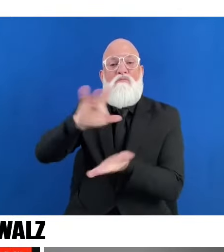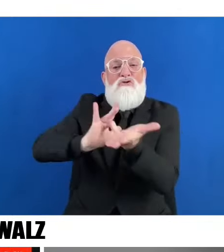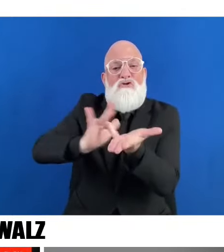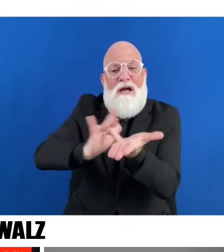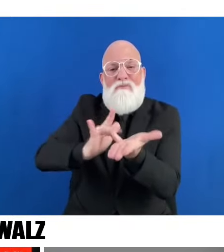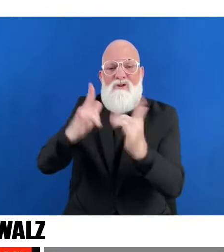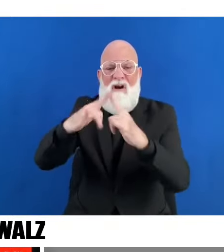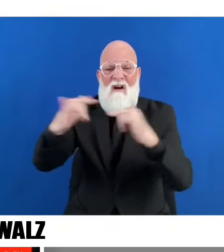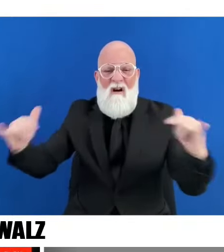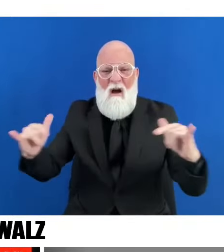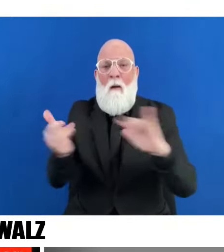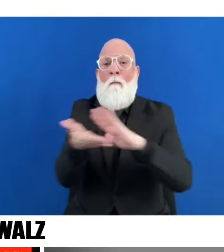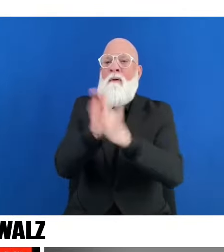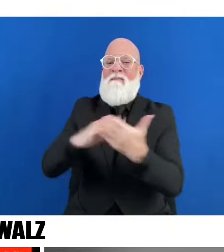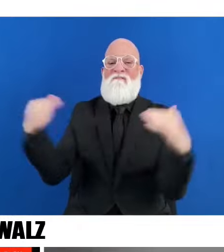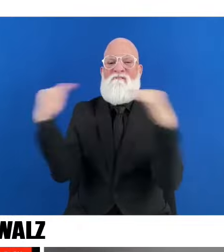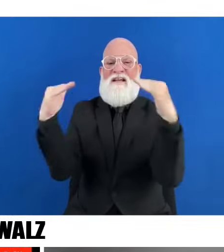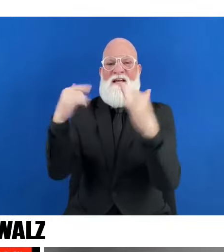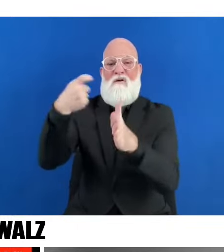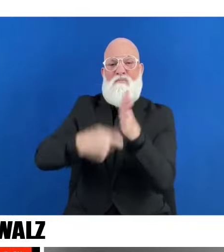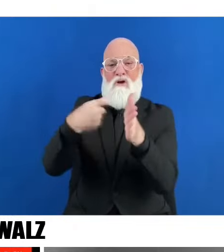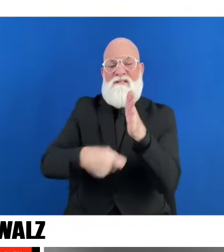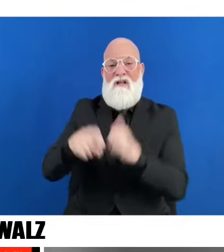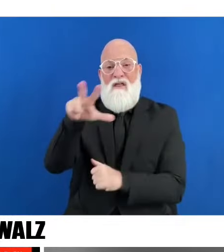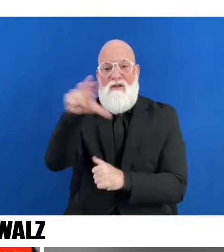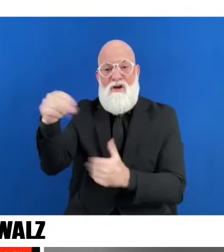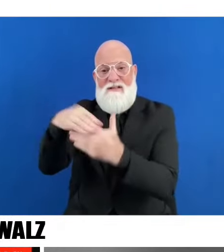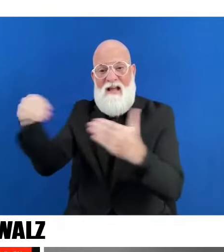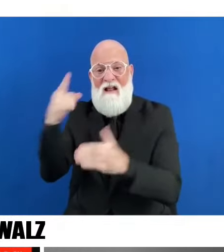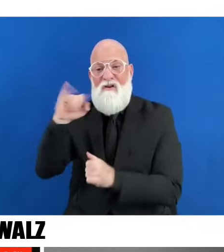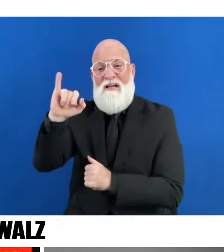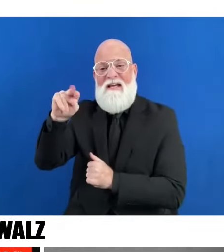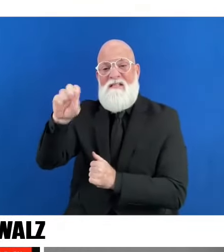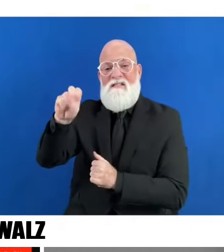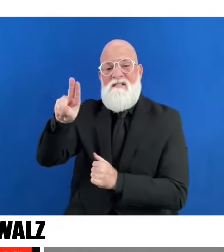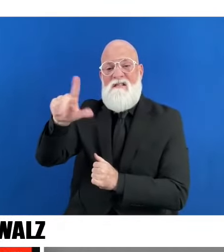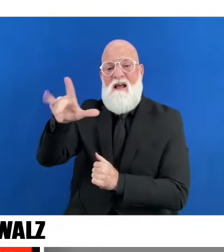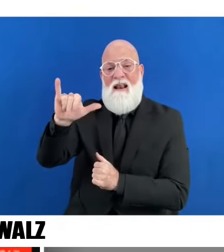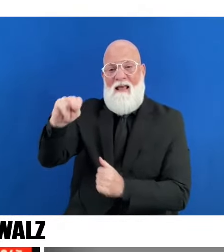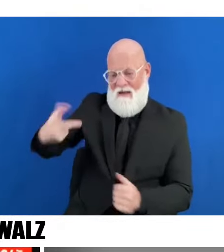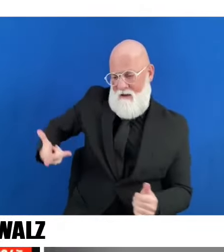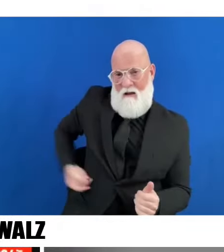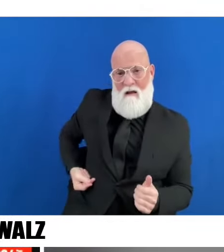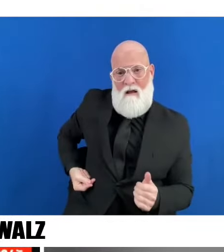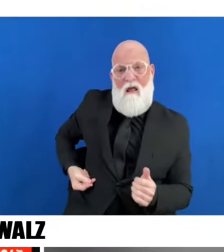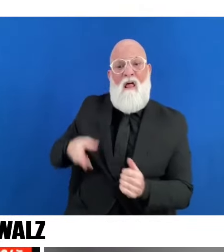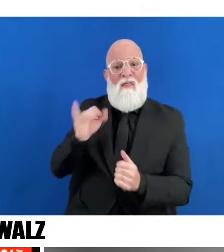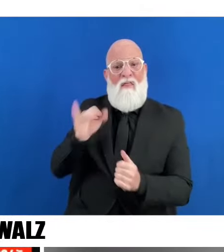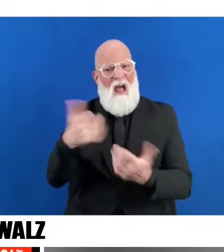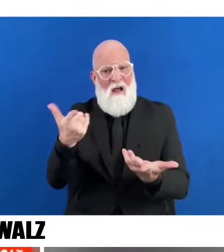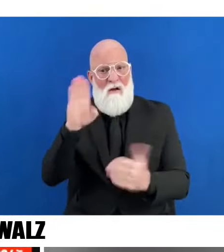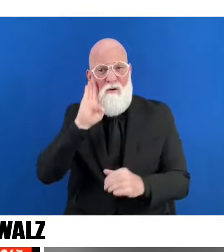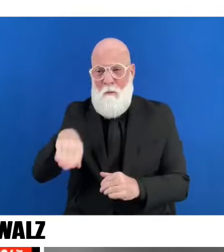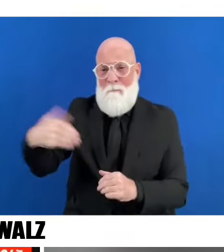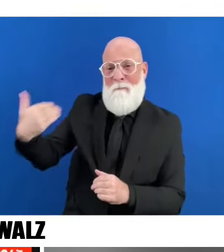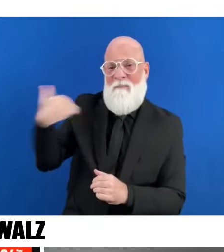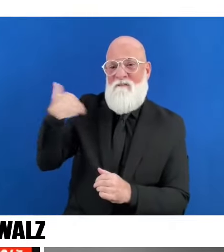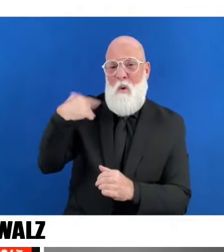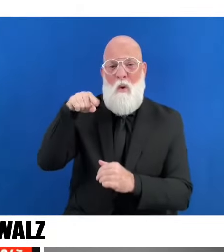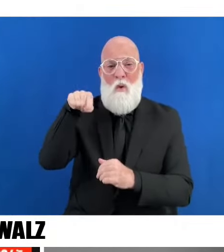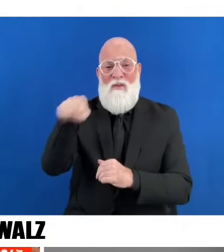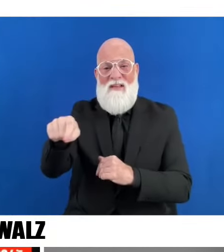$35 insulin is a good thing, but it costs $5 to make insulin. They were charging $800 before this law went into effect. As far